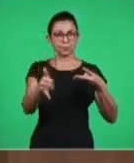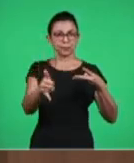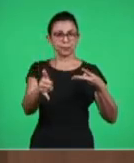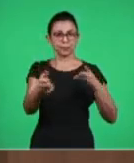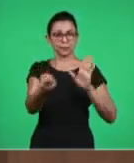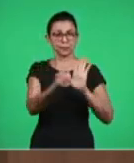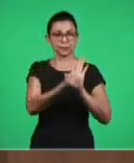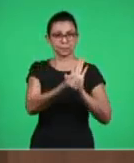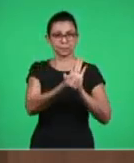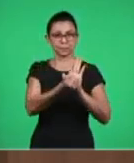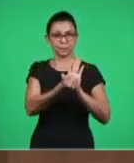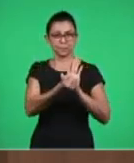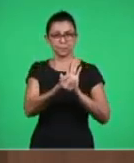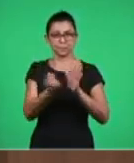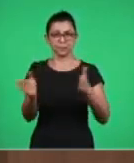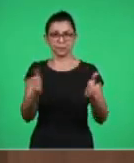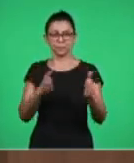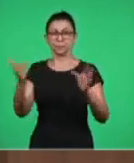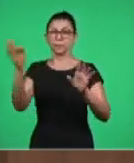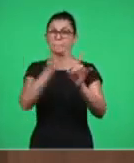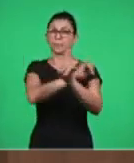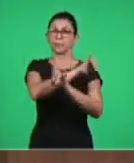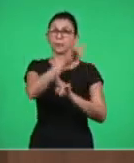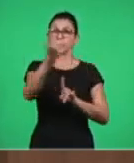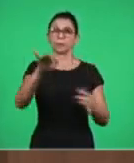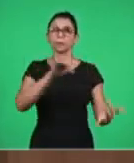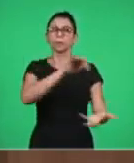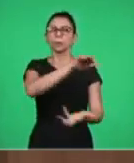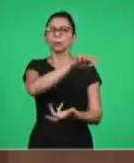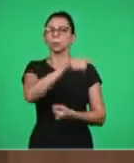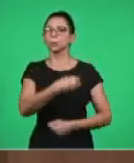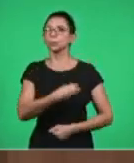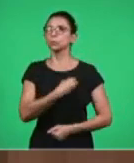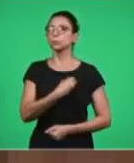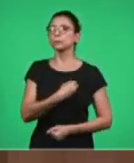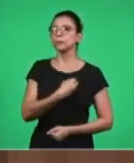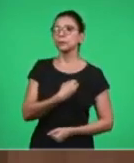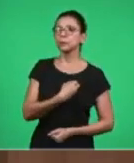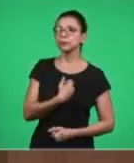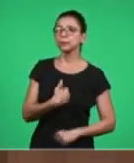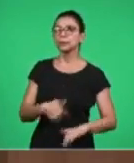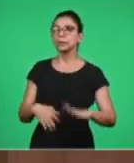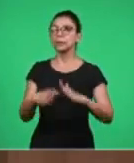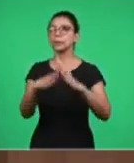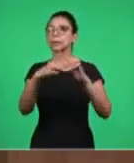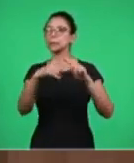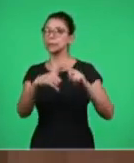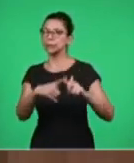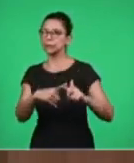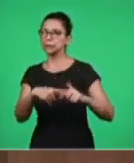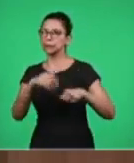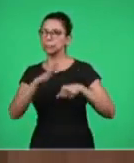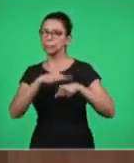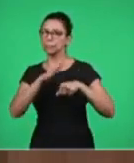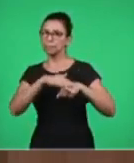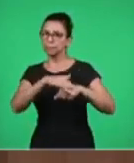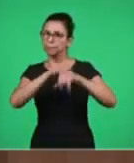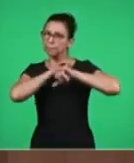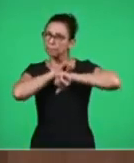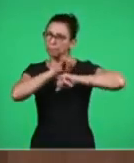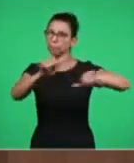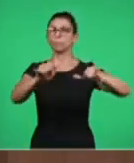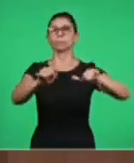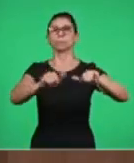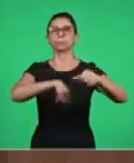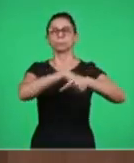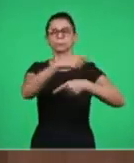that highlight the prophetic moment that the Holy Spirit, that the entire world is living, and that the church has the obligation